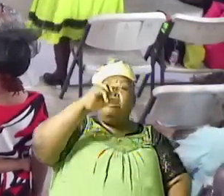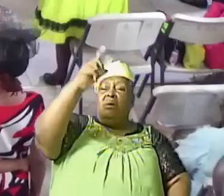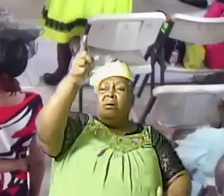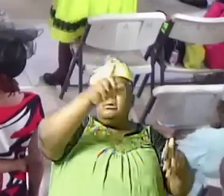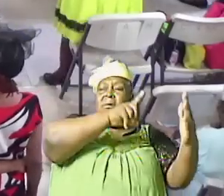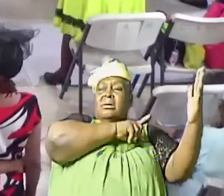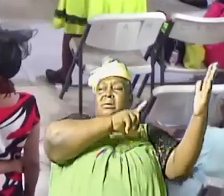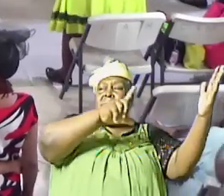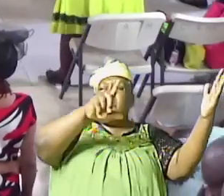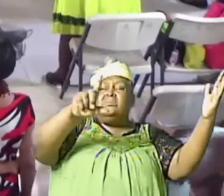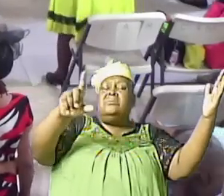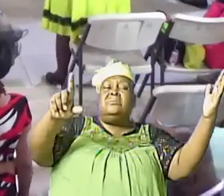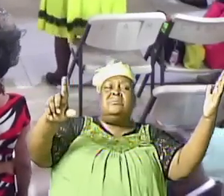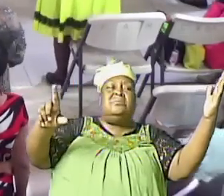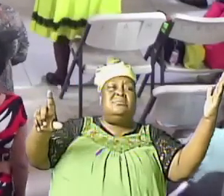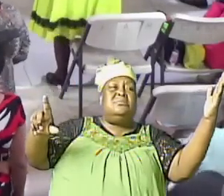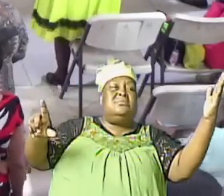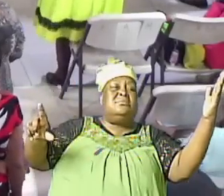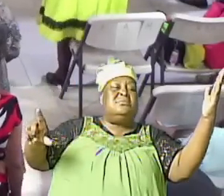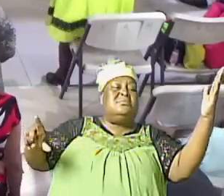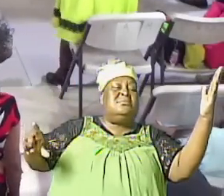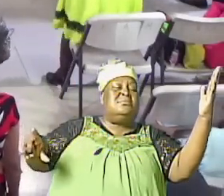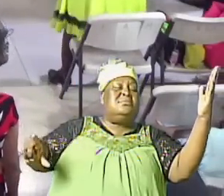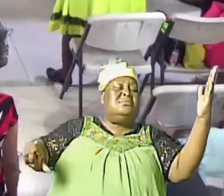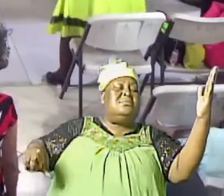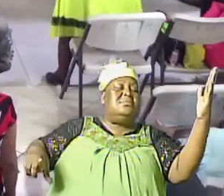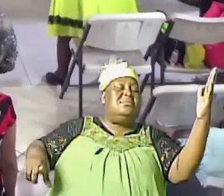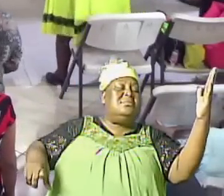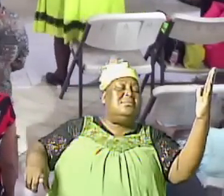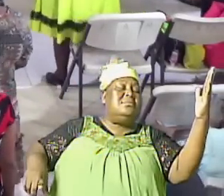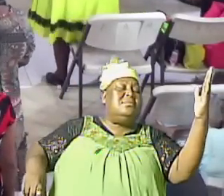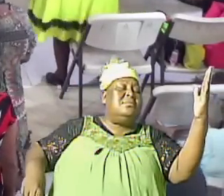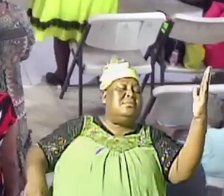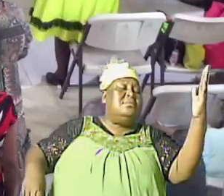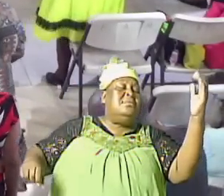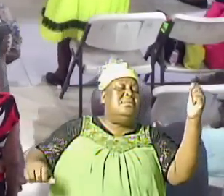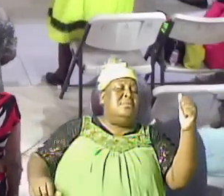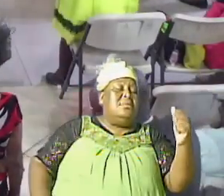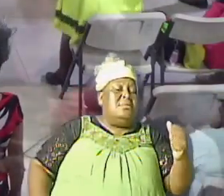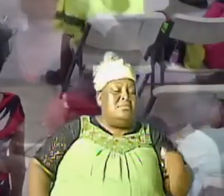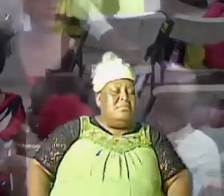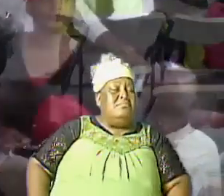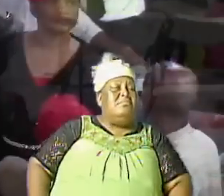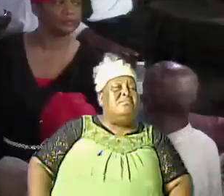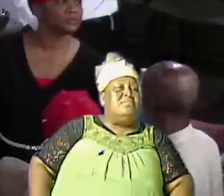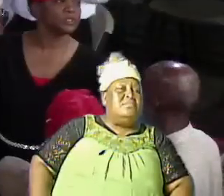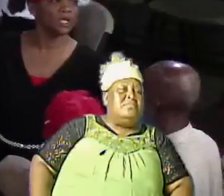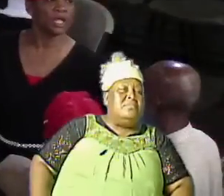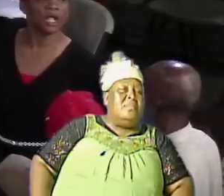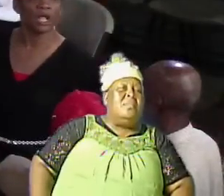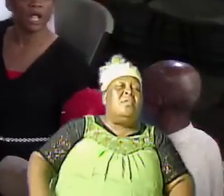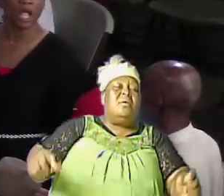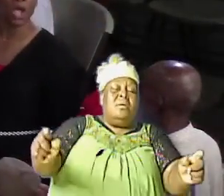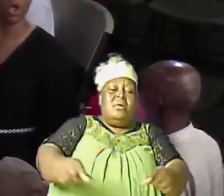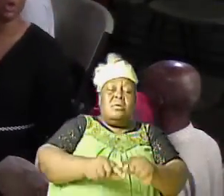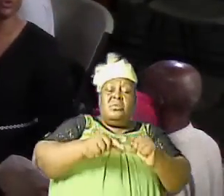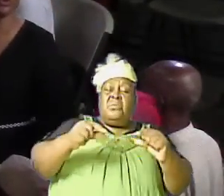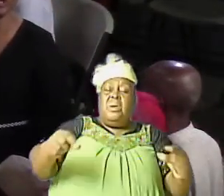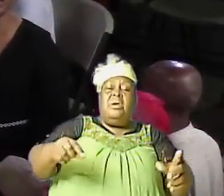Great are you, Lord. We are here to worship this morning, saints of God. Hallelujah.